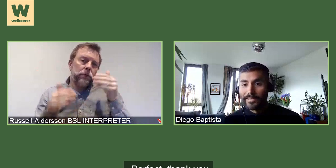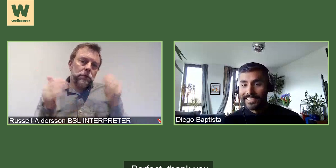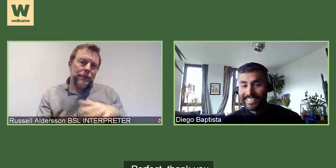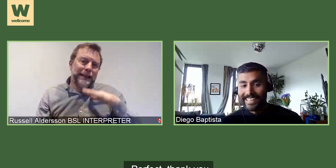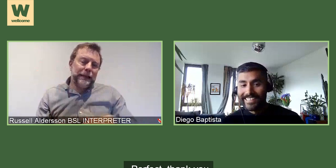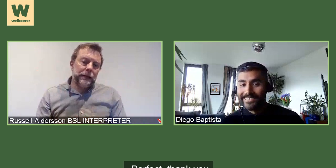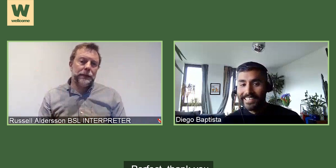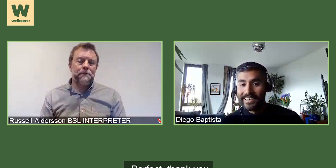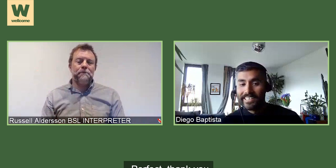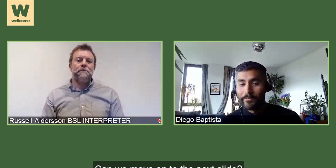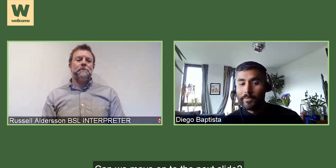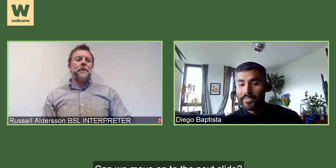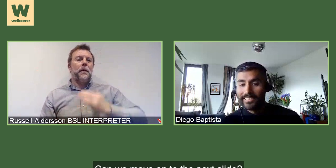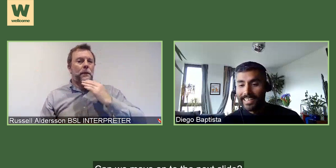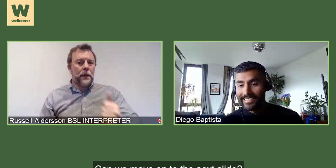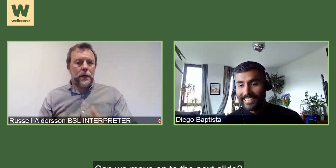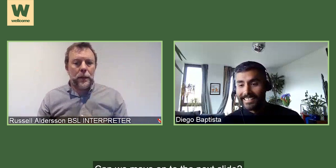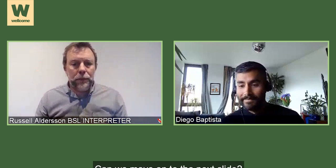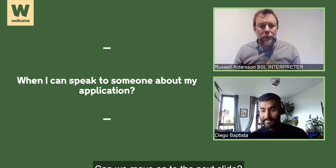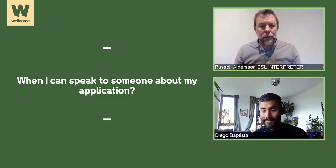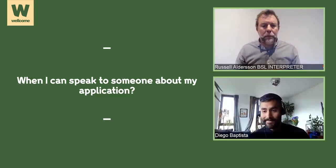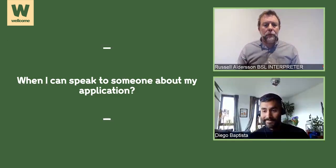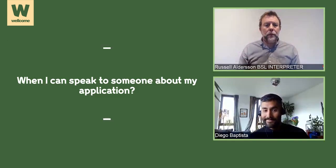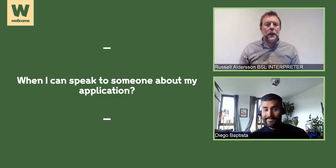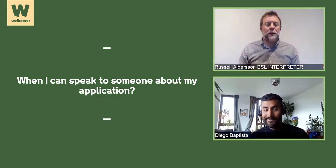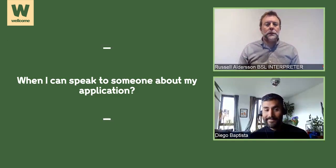Perfect. Thank you. Can we move on to the next slide?